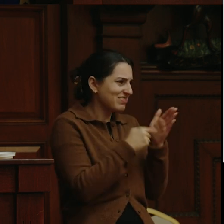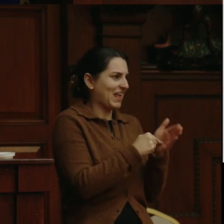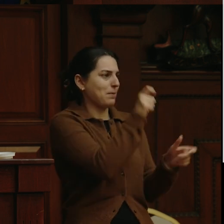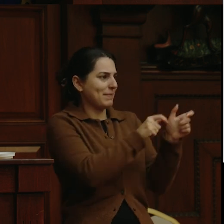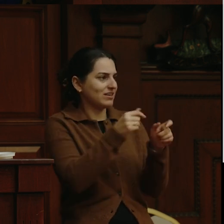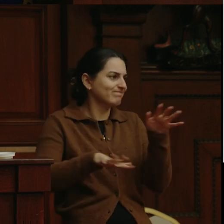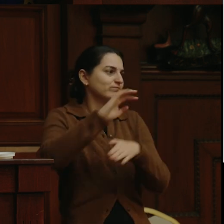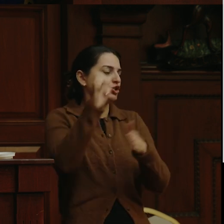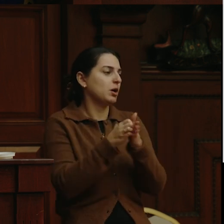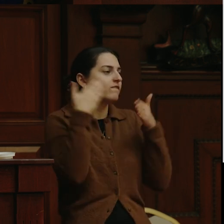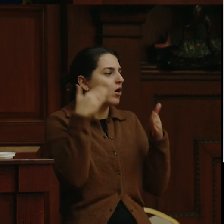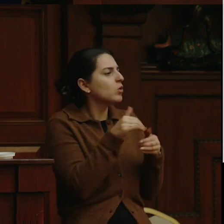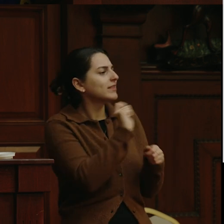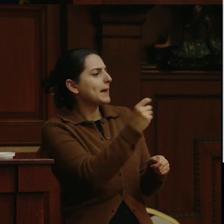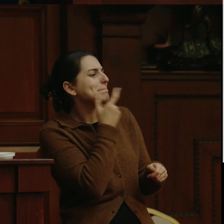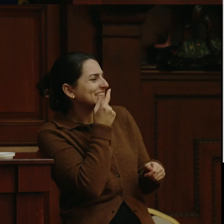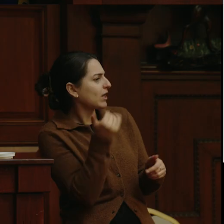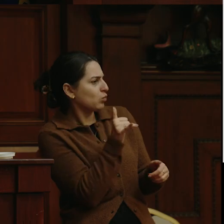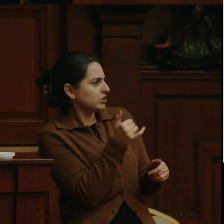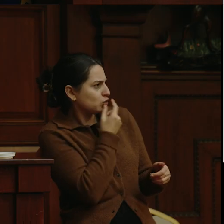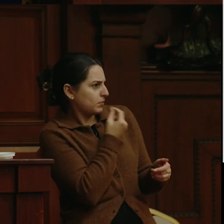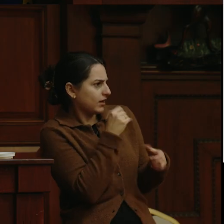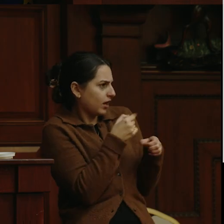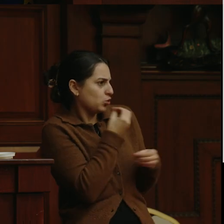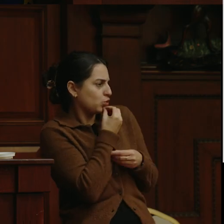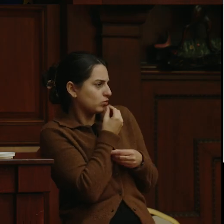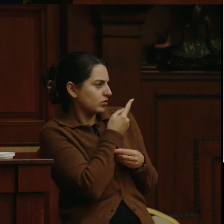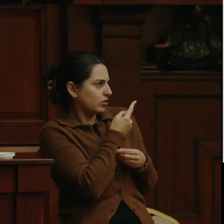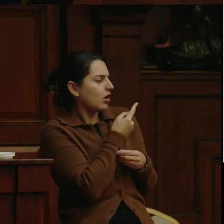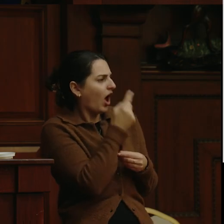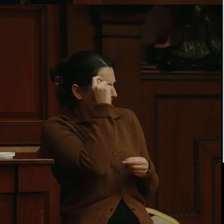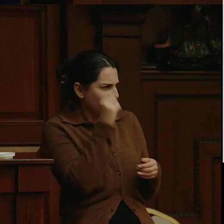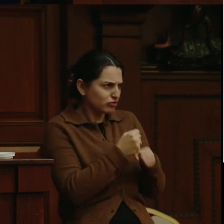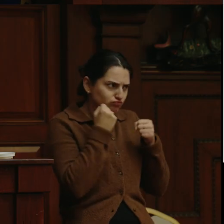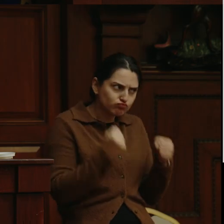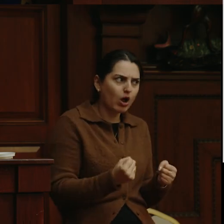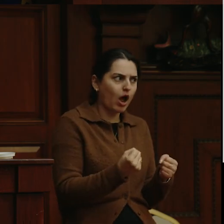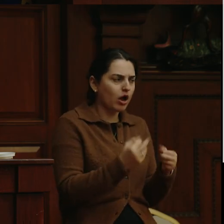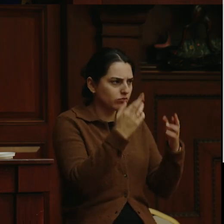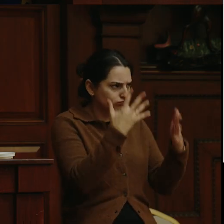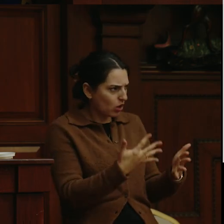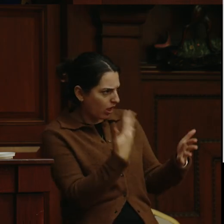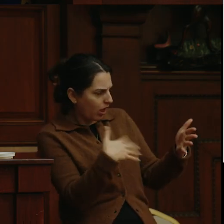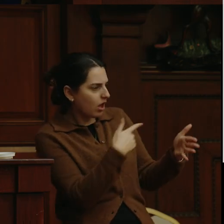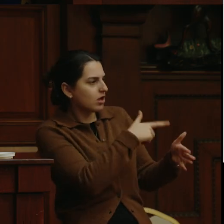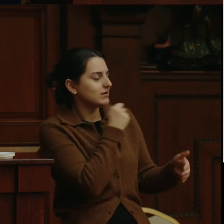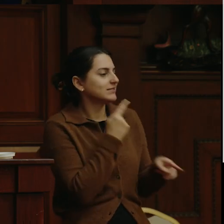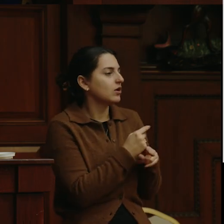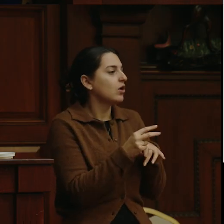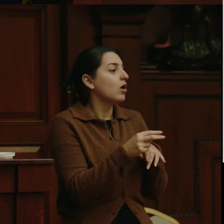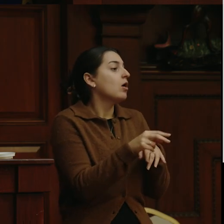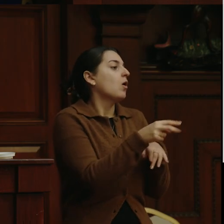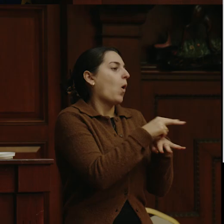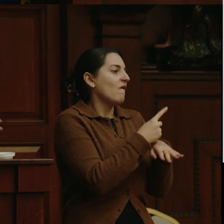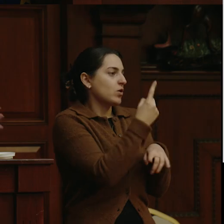Europe, it looked at what medications they're taking. And I thought this was really compelling stuff. So about over half